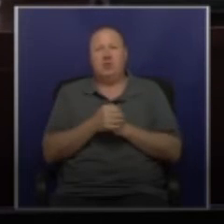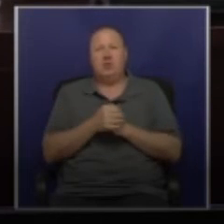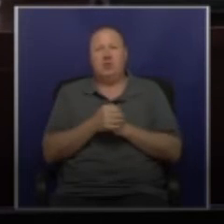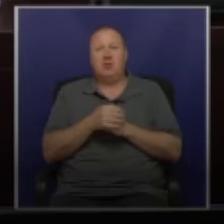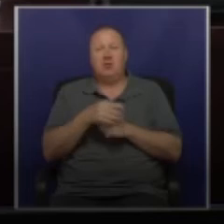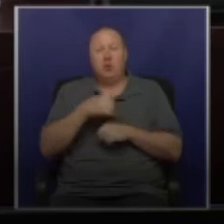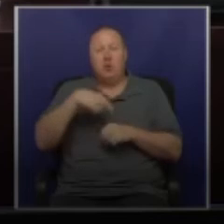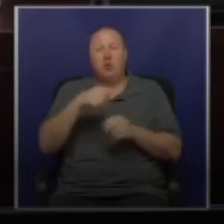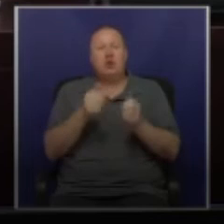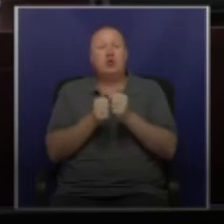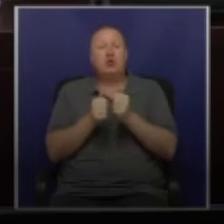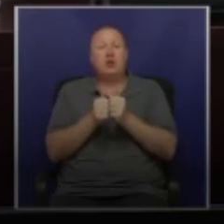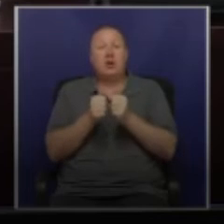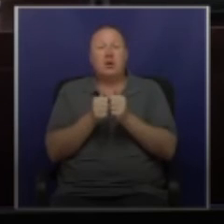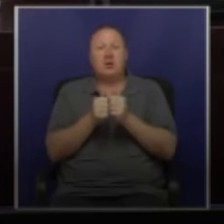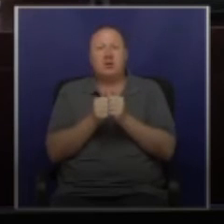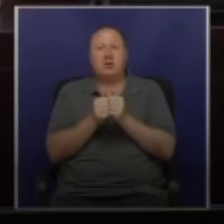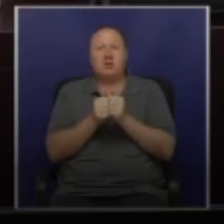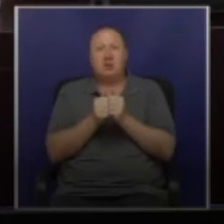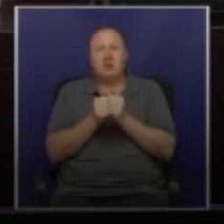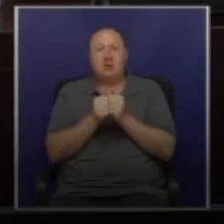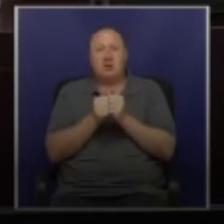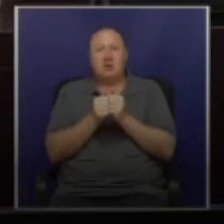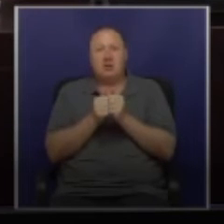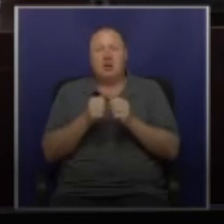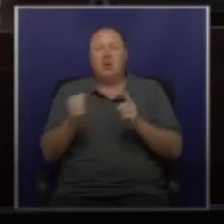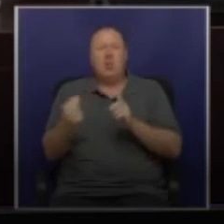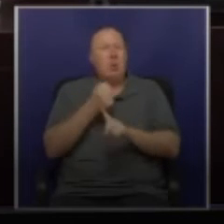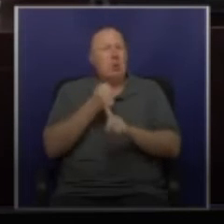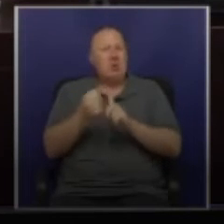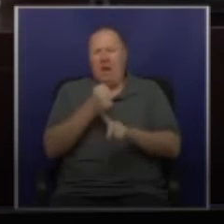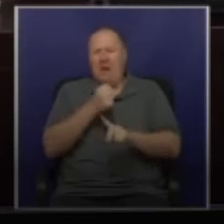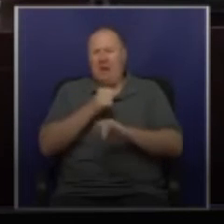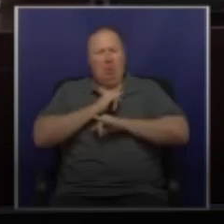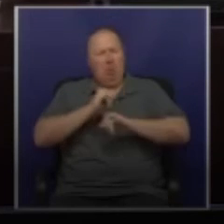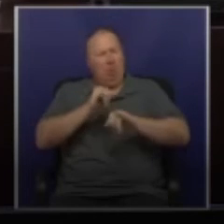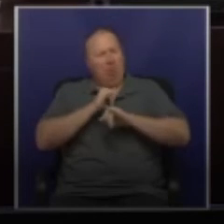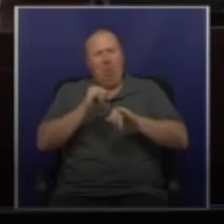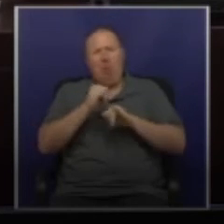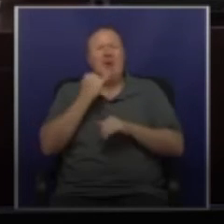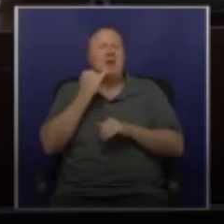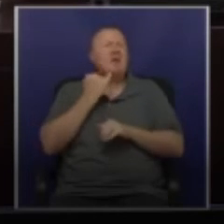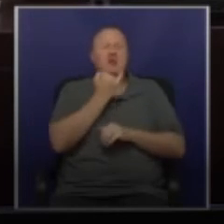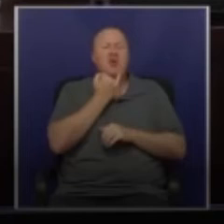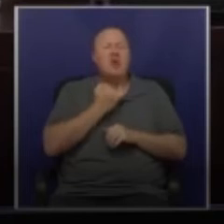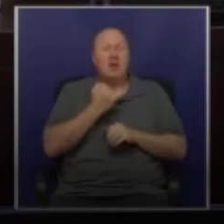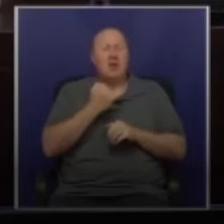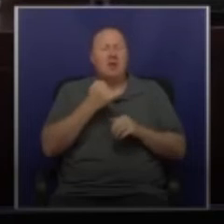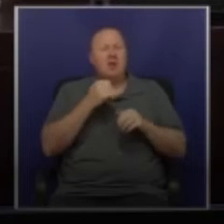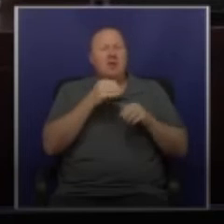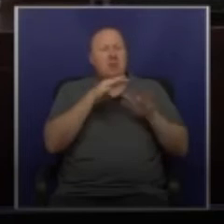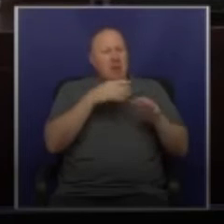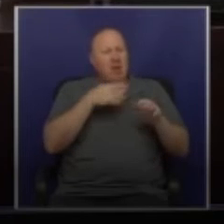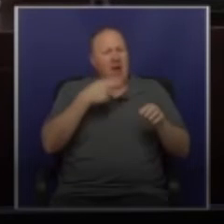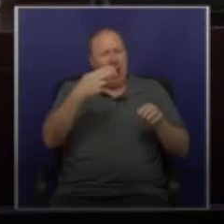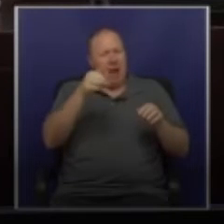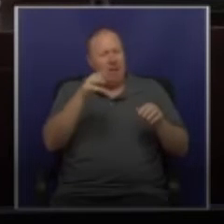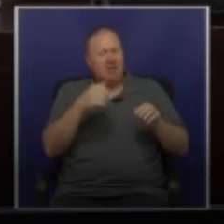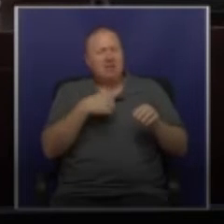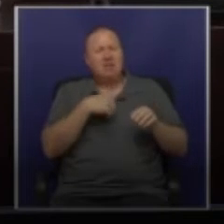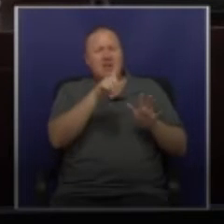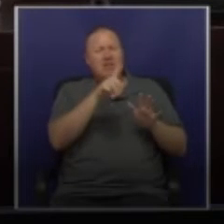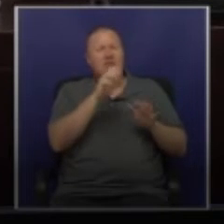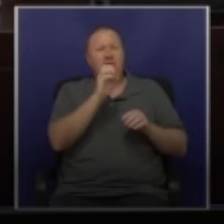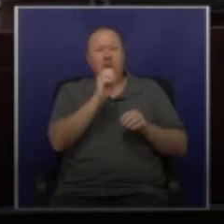united in our condemnation of the brutality unleashed on the Israeli people by Hamas on the 7th of